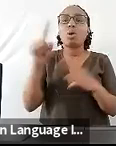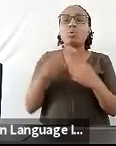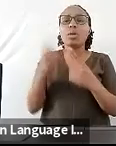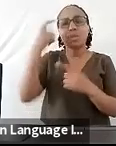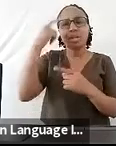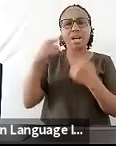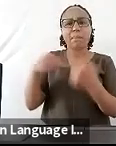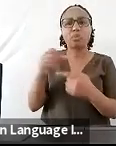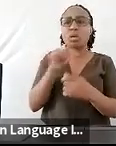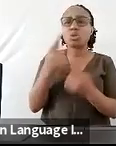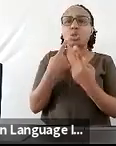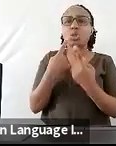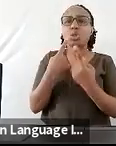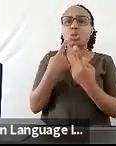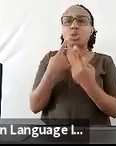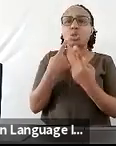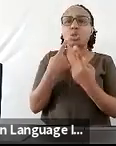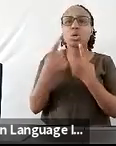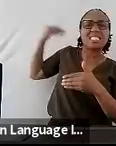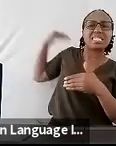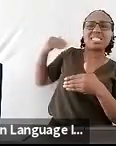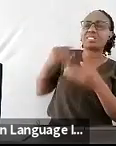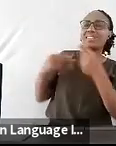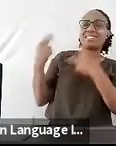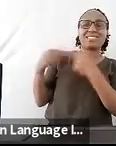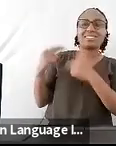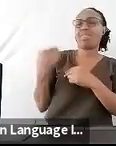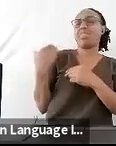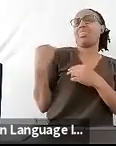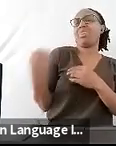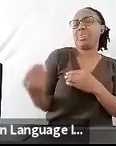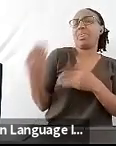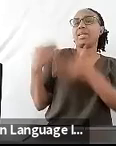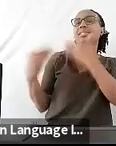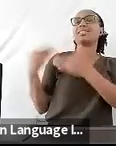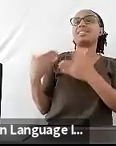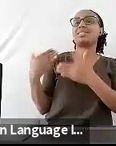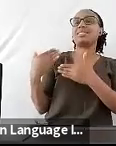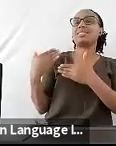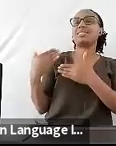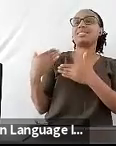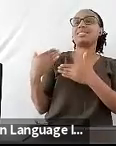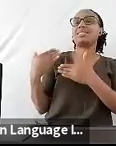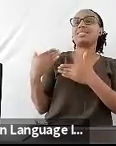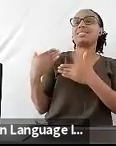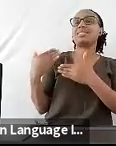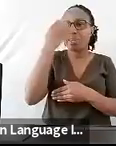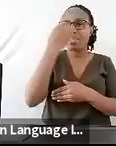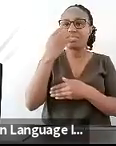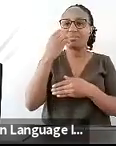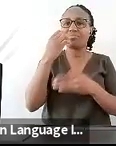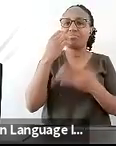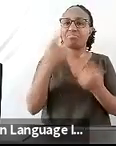about fairly recent histories of Europeans traipsing around the world, you know, doing